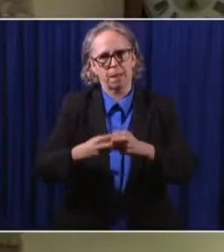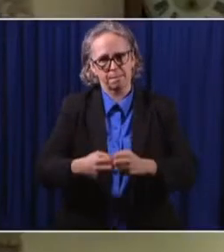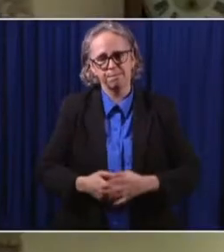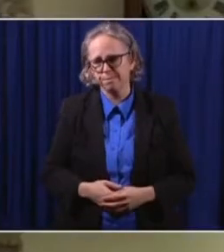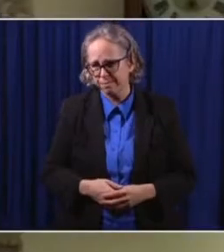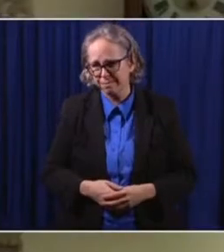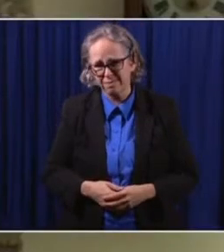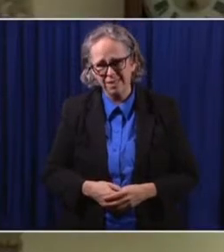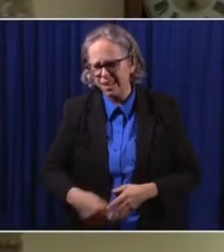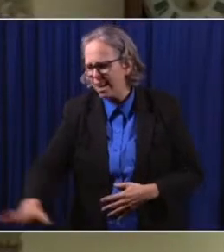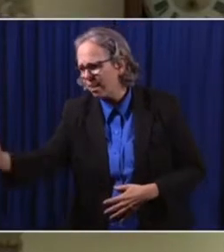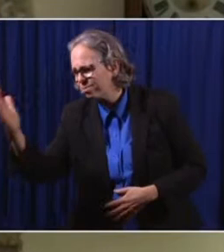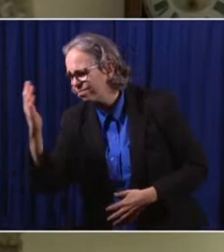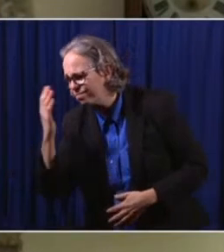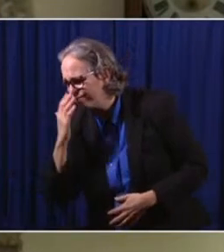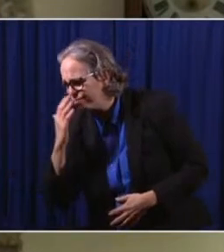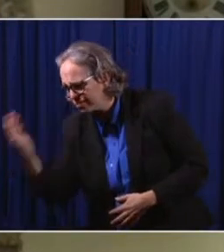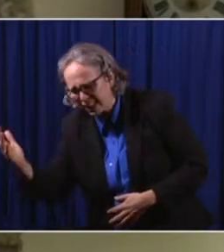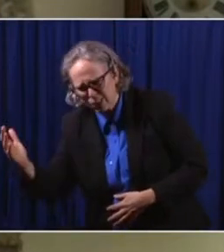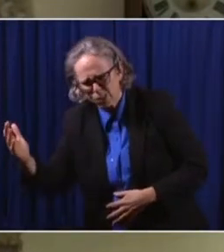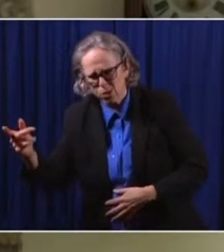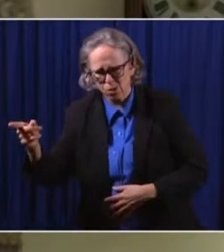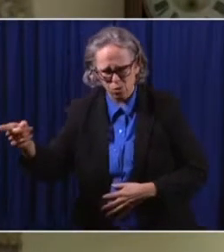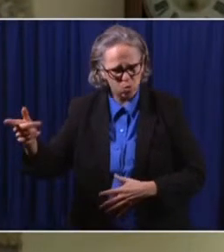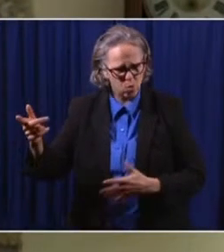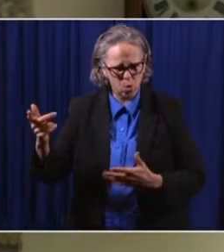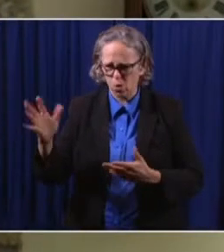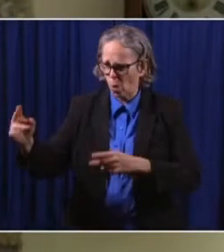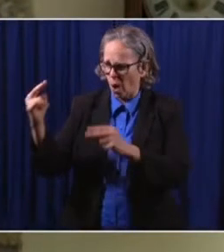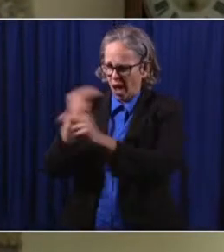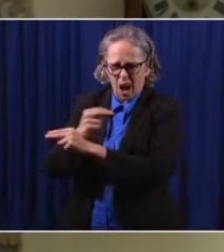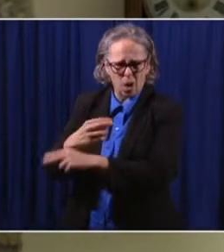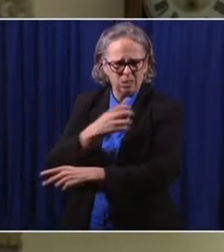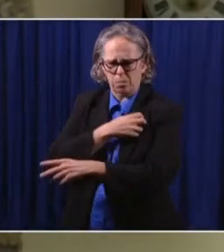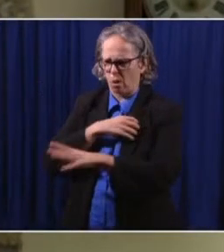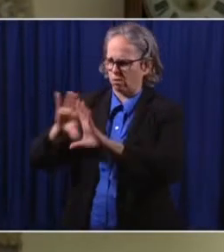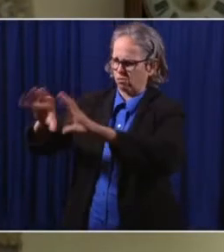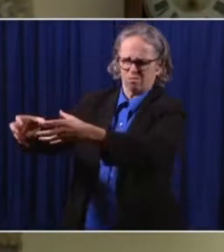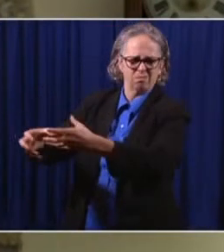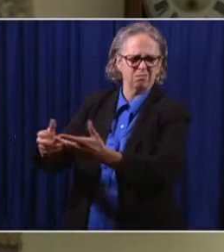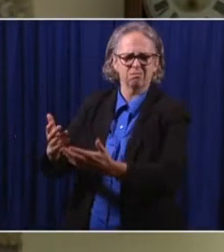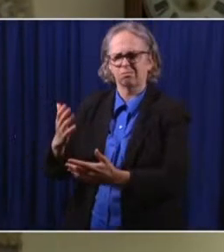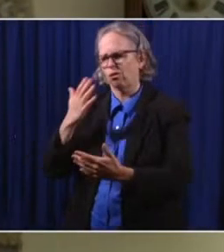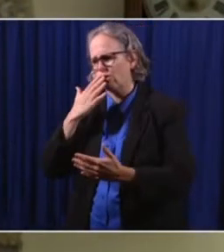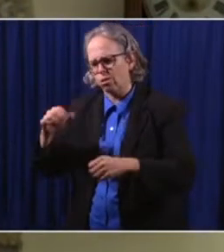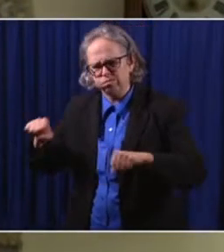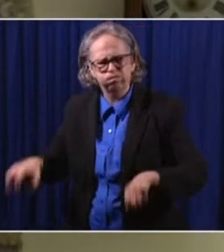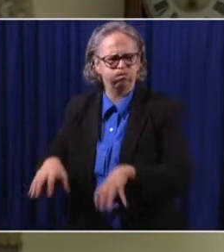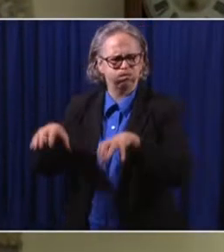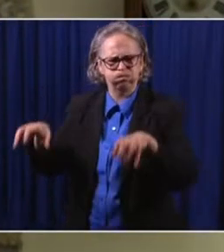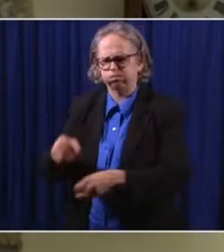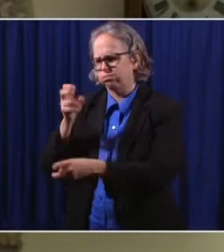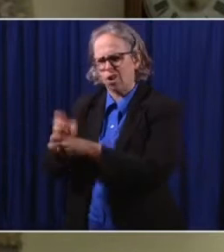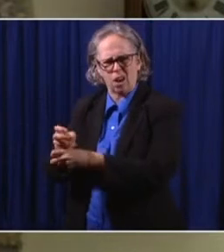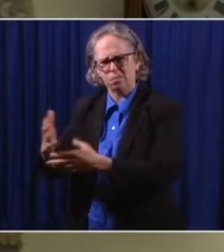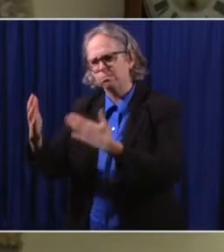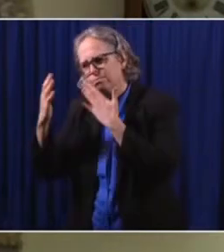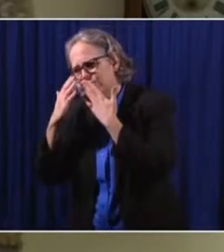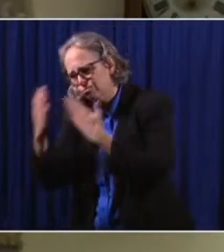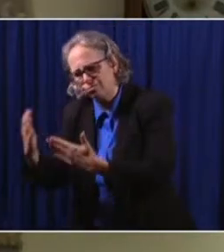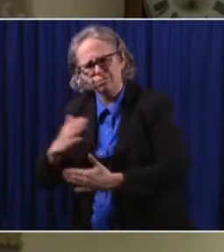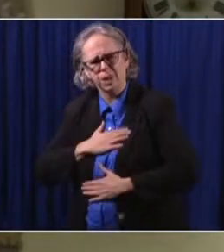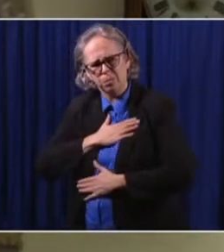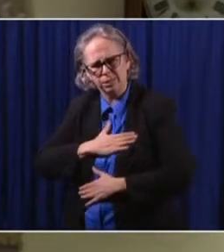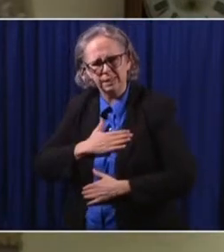to you and the men and women of the Highway Patrol. Thanks for what you do every day to try to keep us all safe out there. We appreciate it. Thank you,